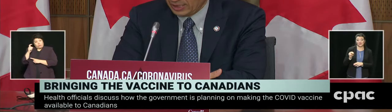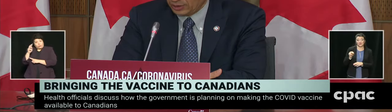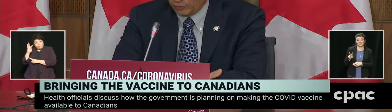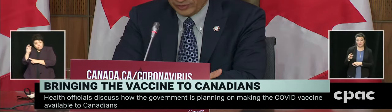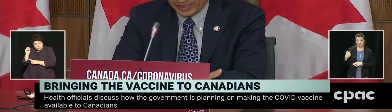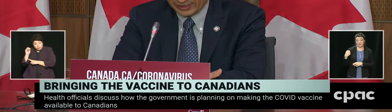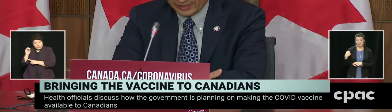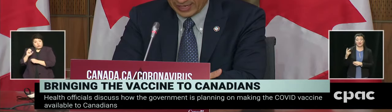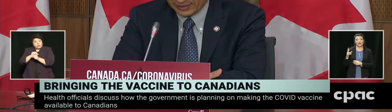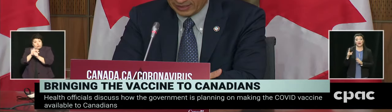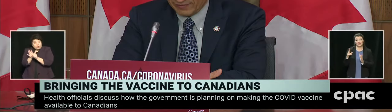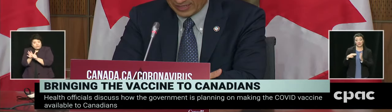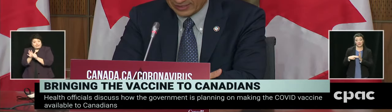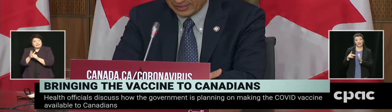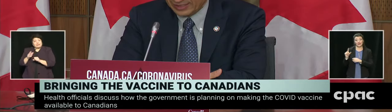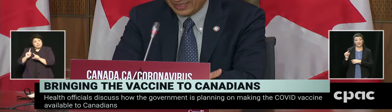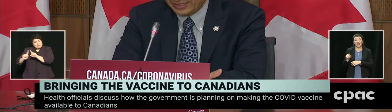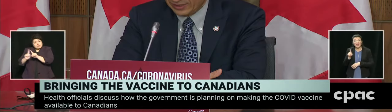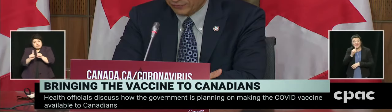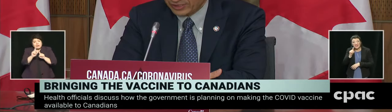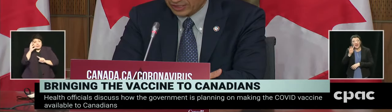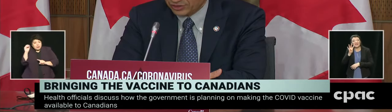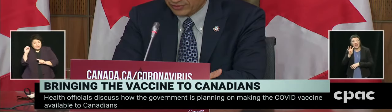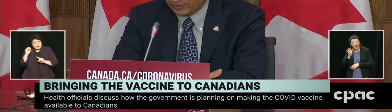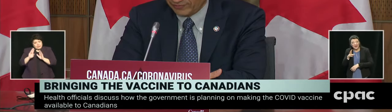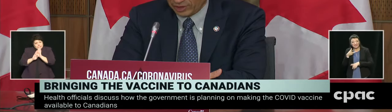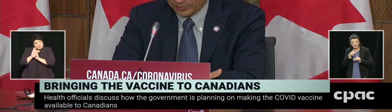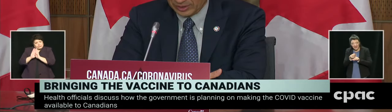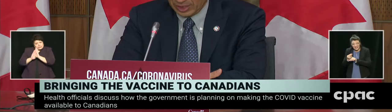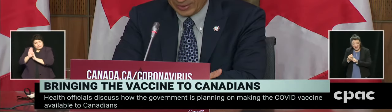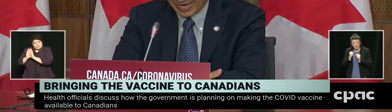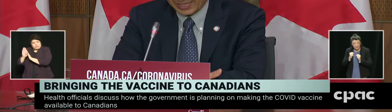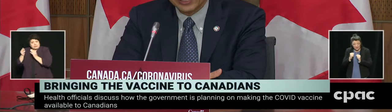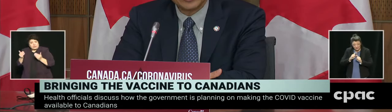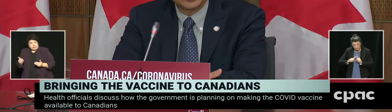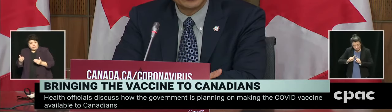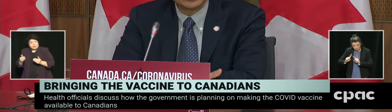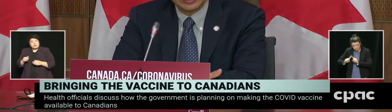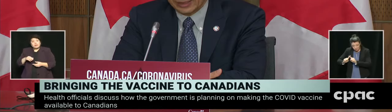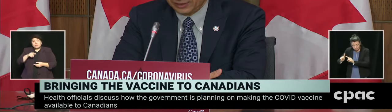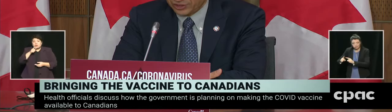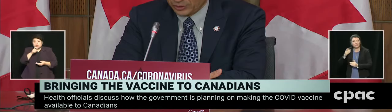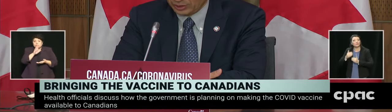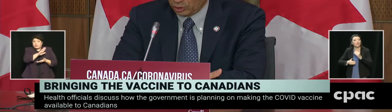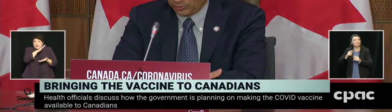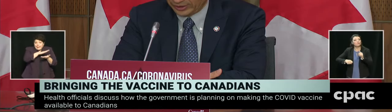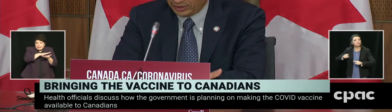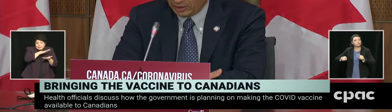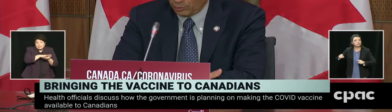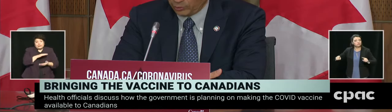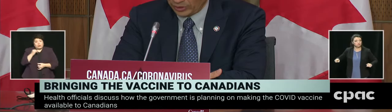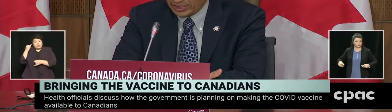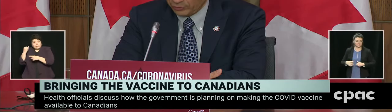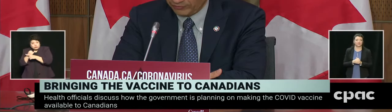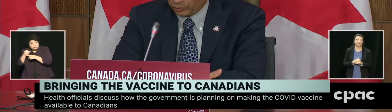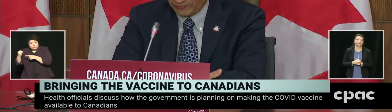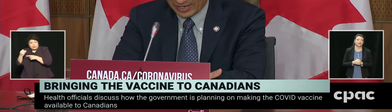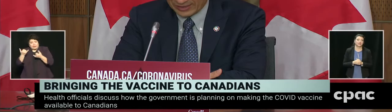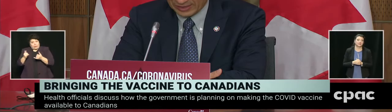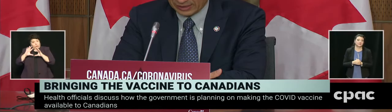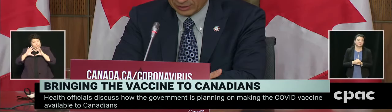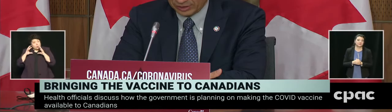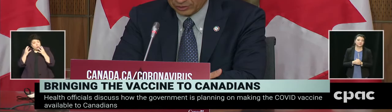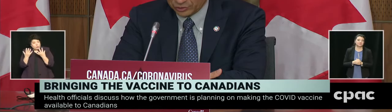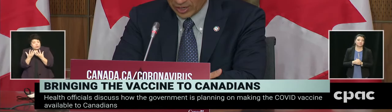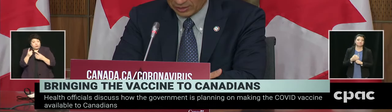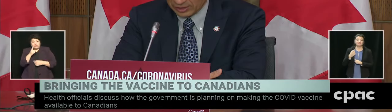140 COVID-19 candidate vaccines in different stages of development by academia and industry globally, with 104